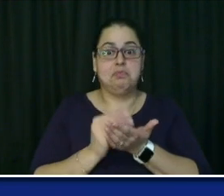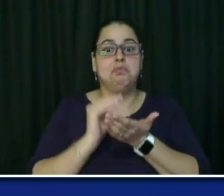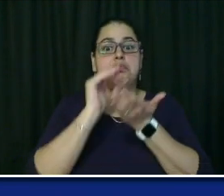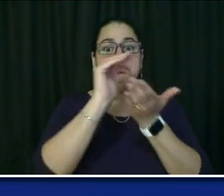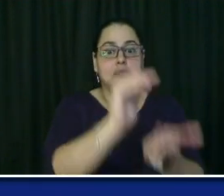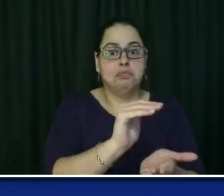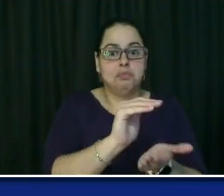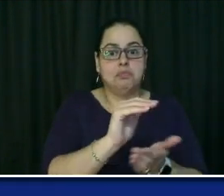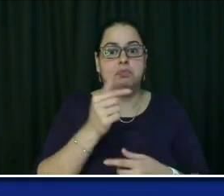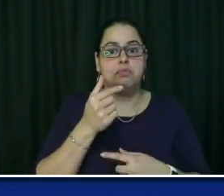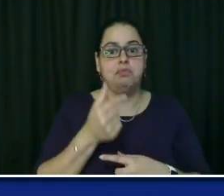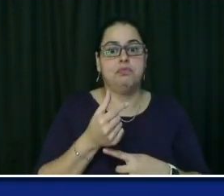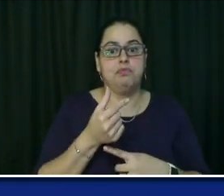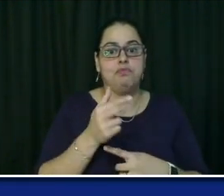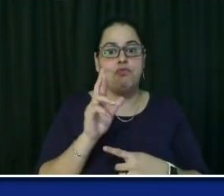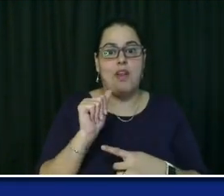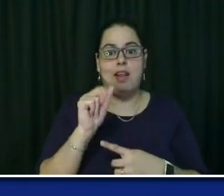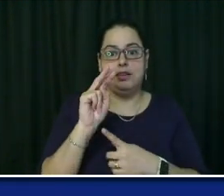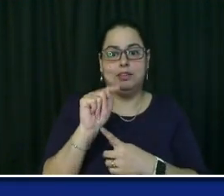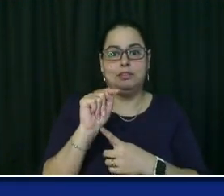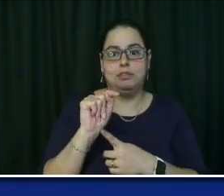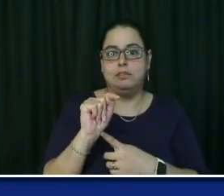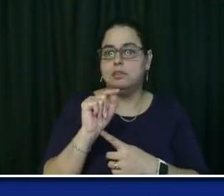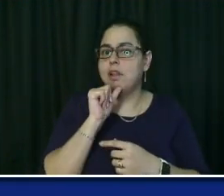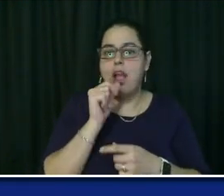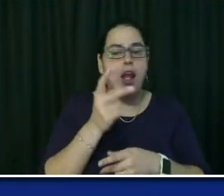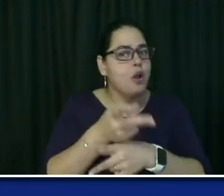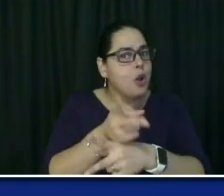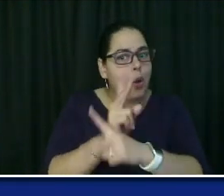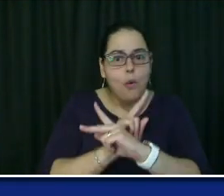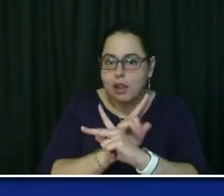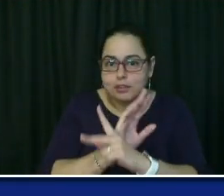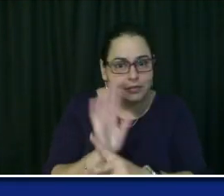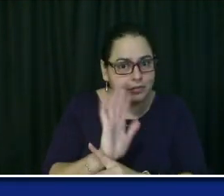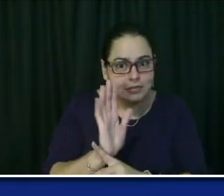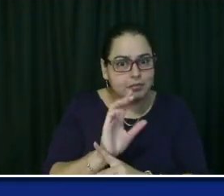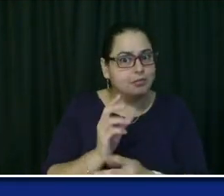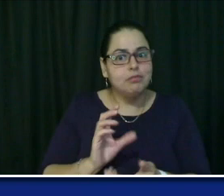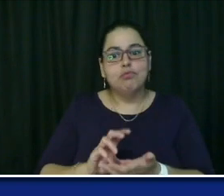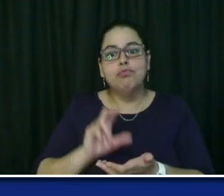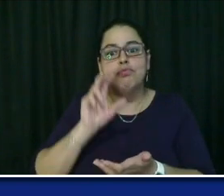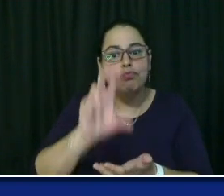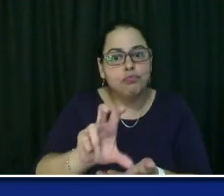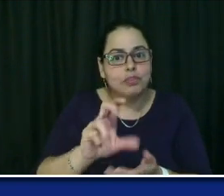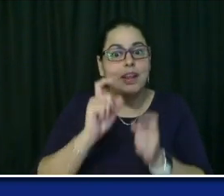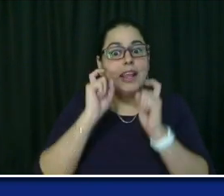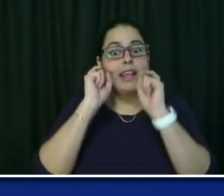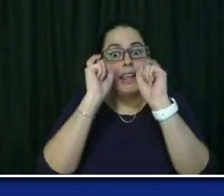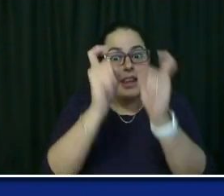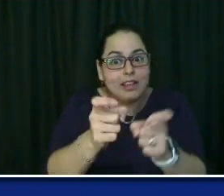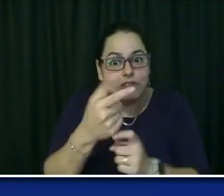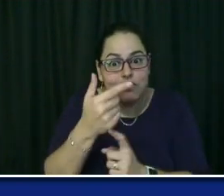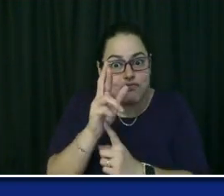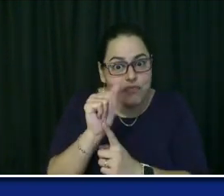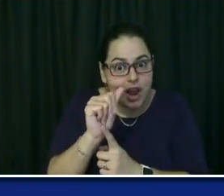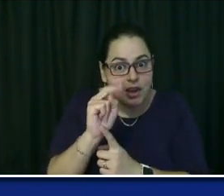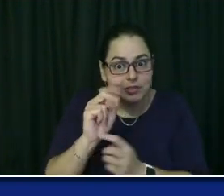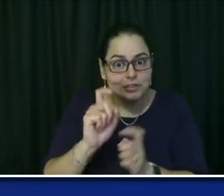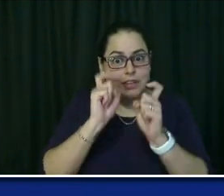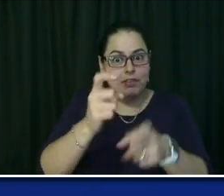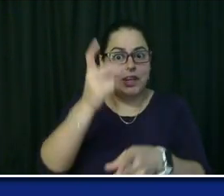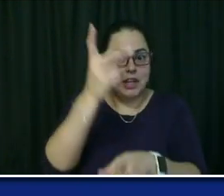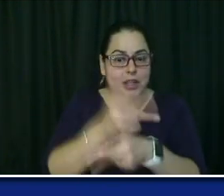them stabilize their business. Now, $49,000 in and of itself may not be enough to do that, but it allows them to buy